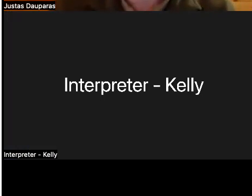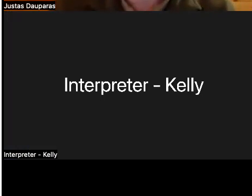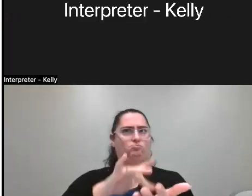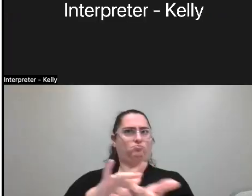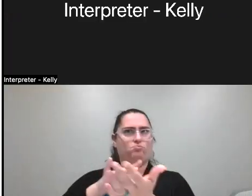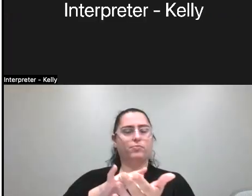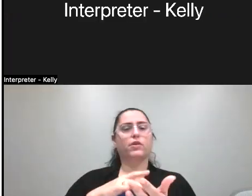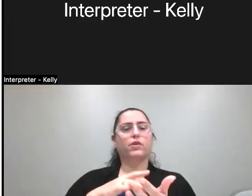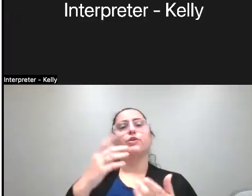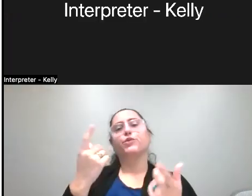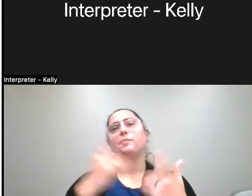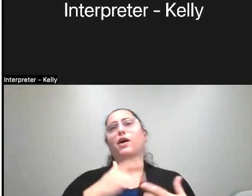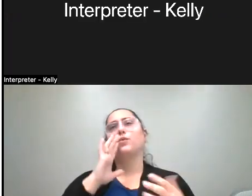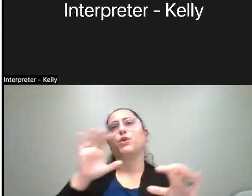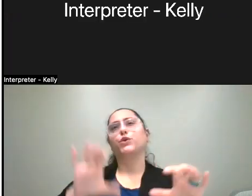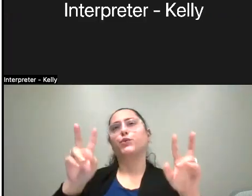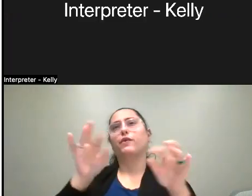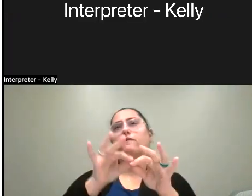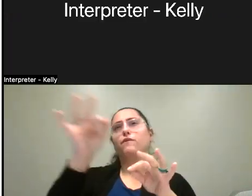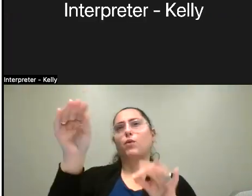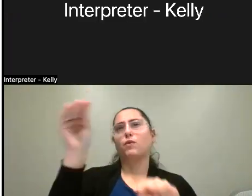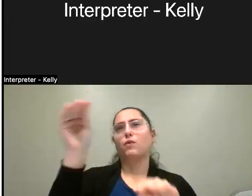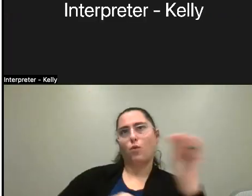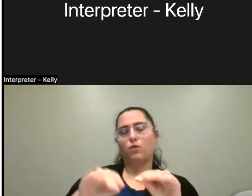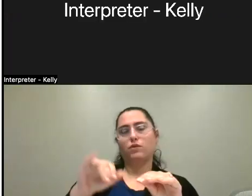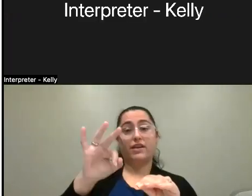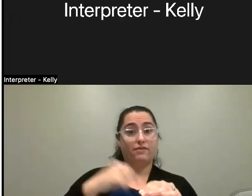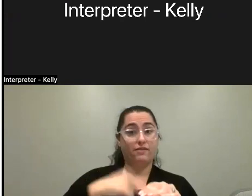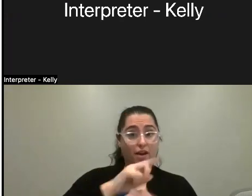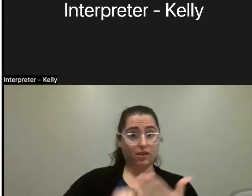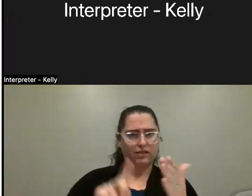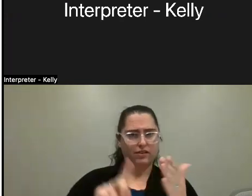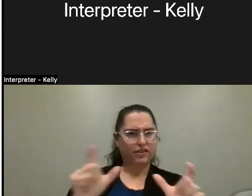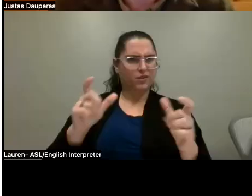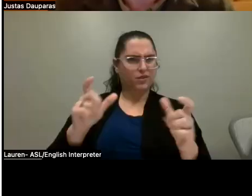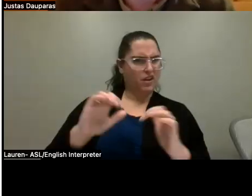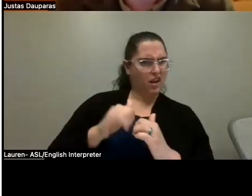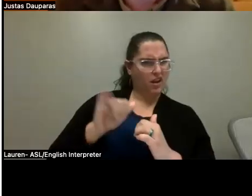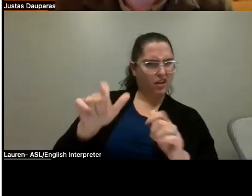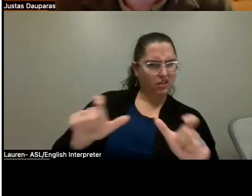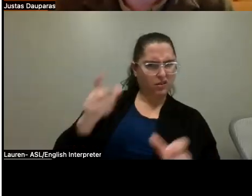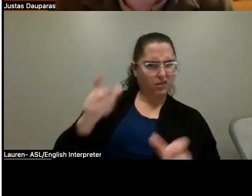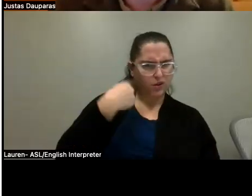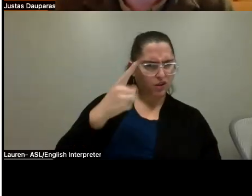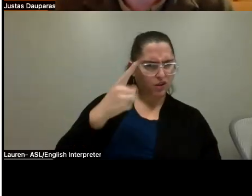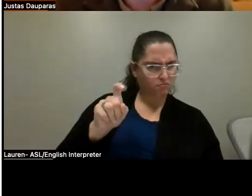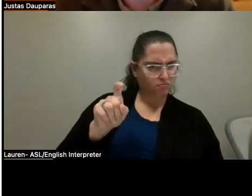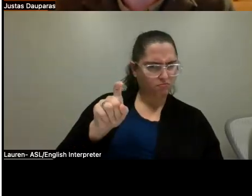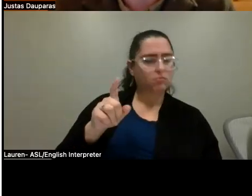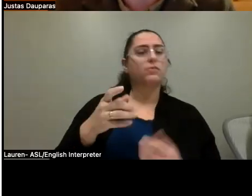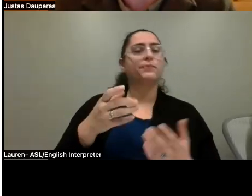forward folding. Okay, when I design the sequence, how would the sequence look? So in this case, AlphaFold,